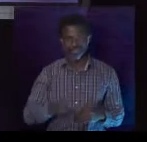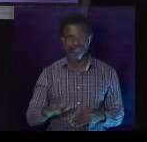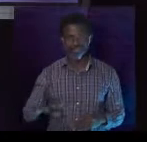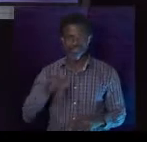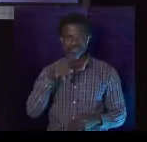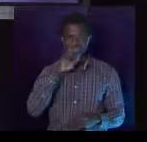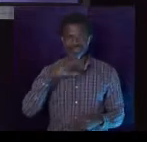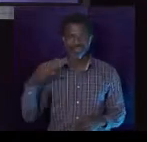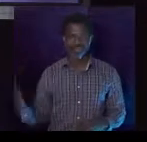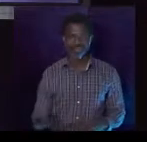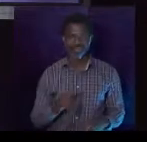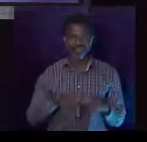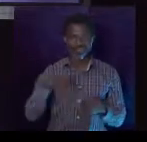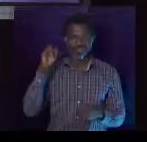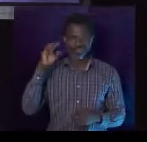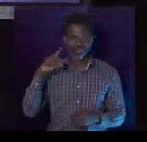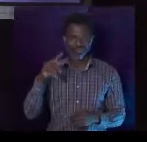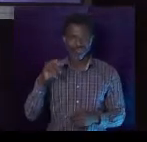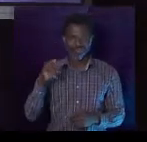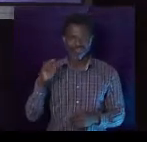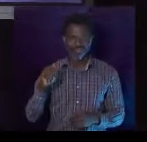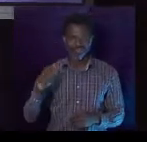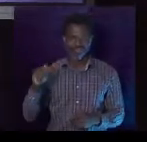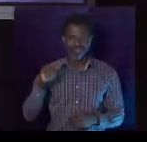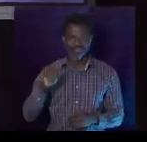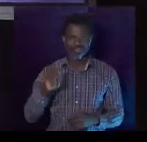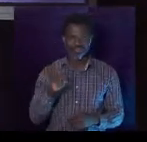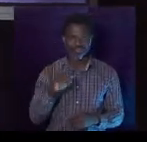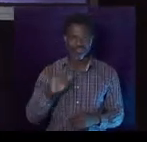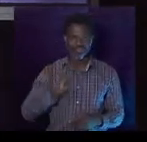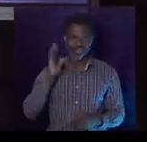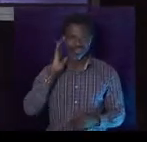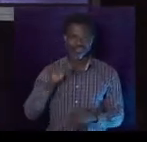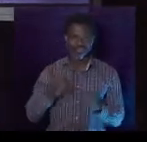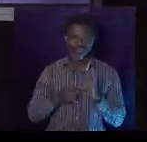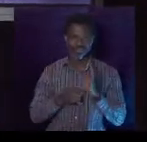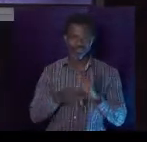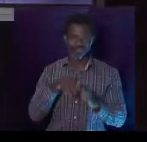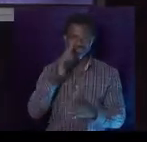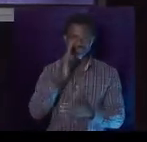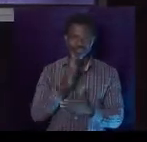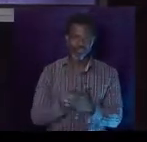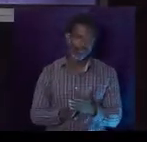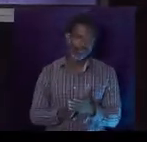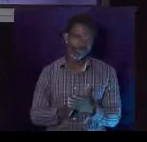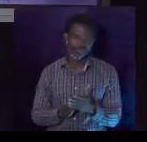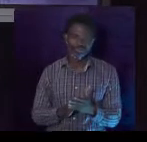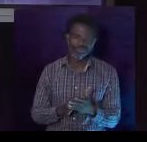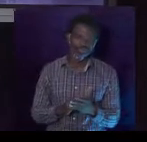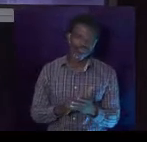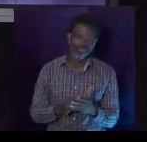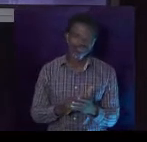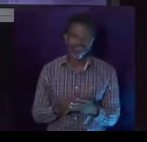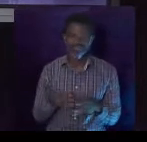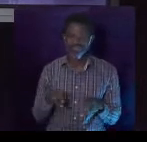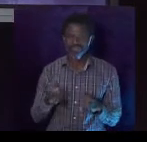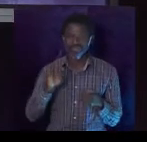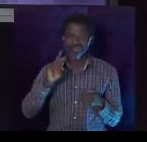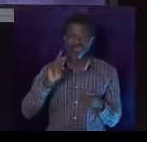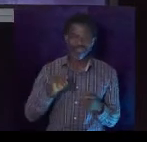Hello children, you're welcome to the Magic Tuesday segment where I show you little tips and tricks on how to